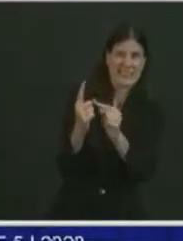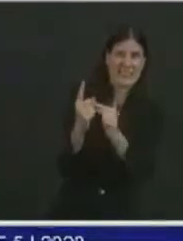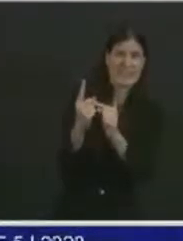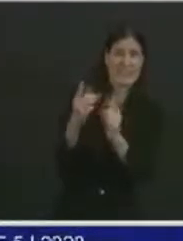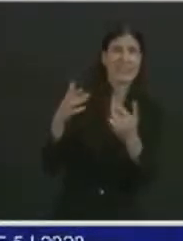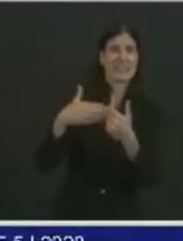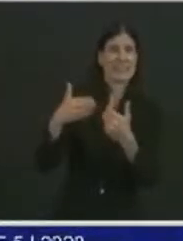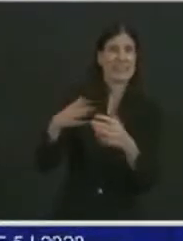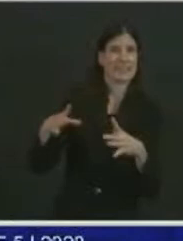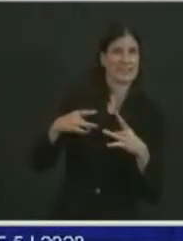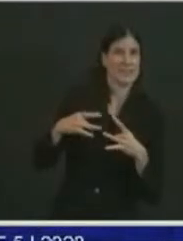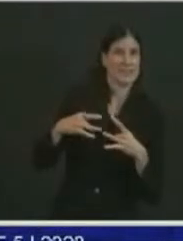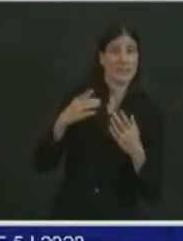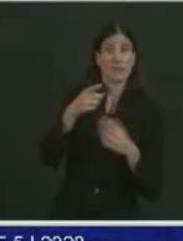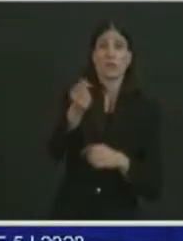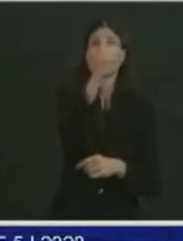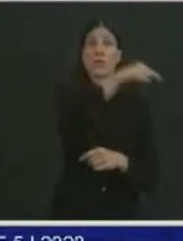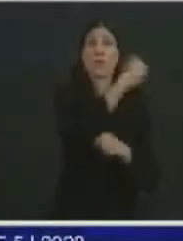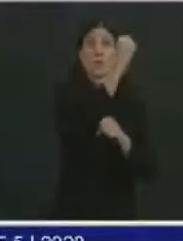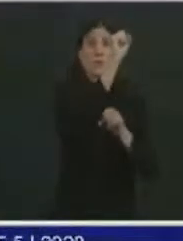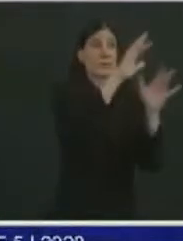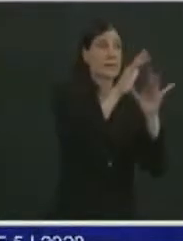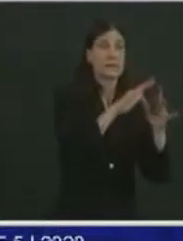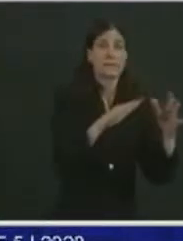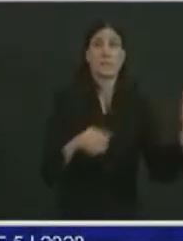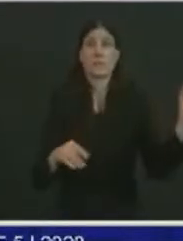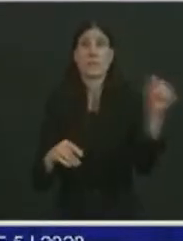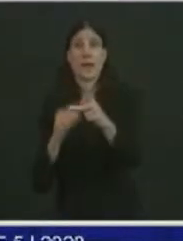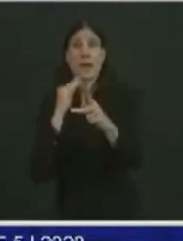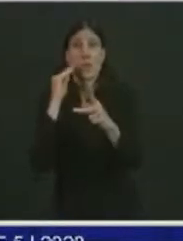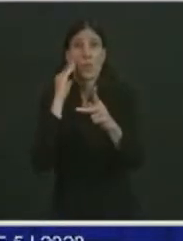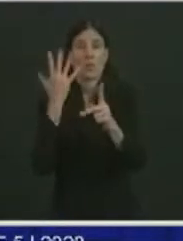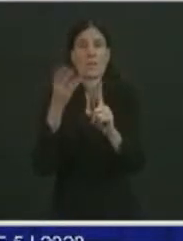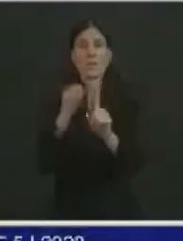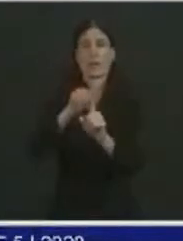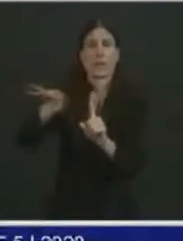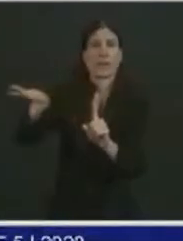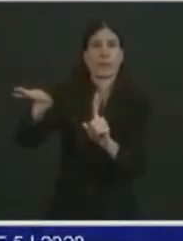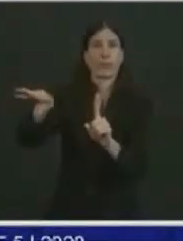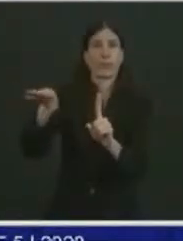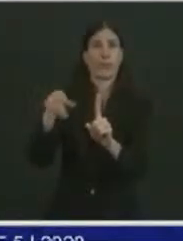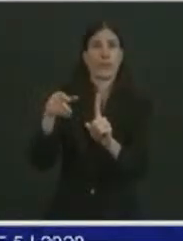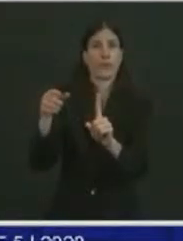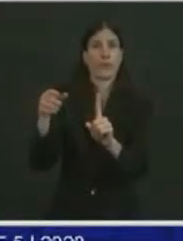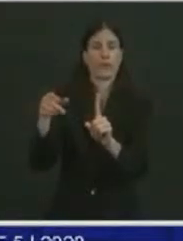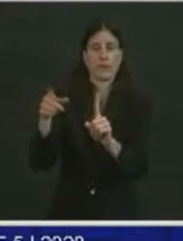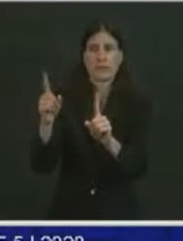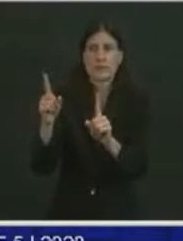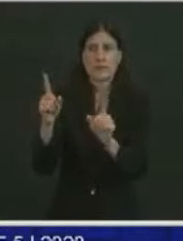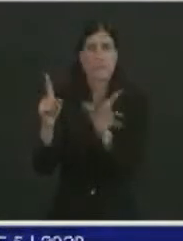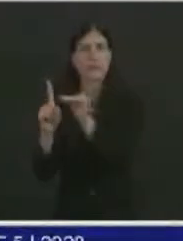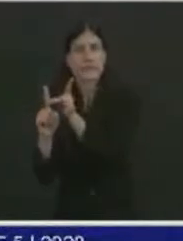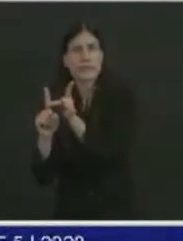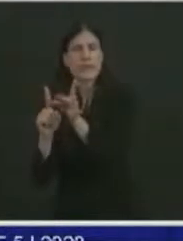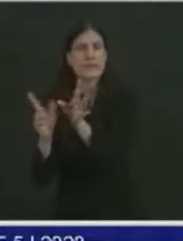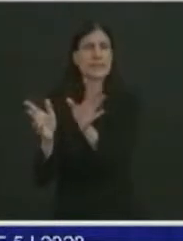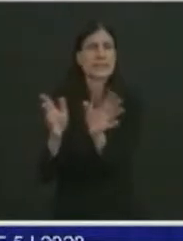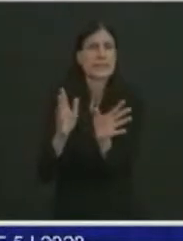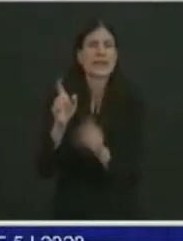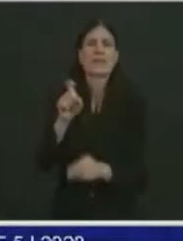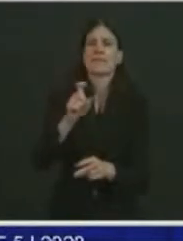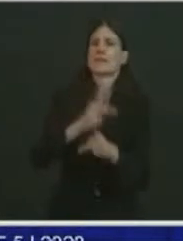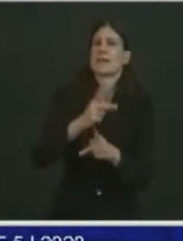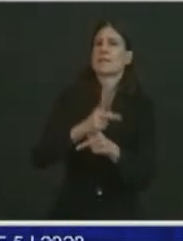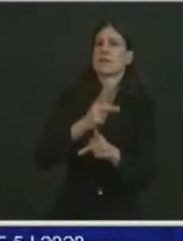be the best idea for you to be at a rally. There are many other ways for you to get involved that don't